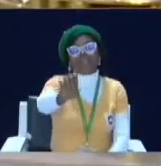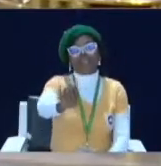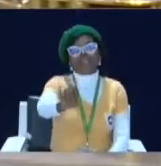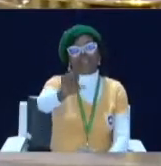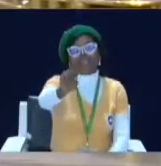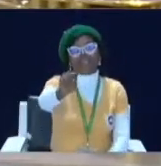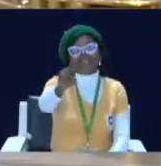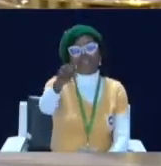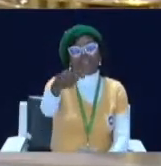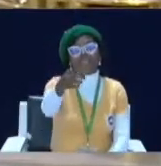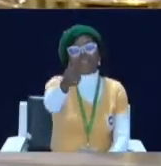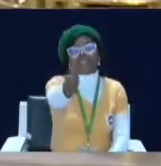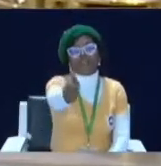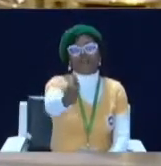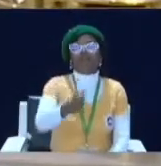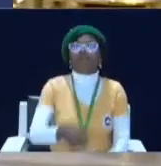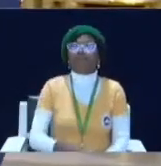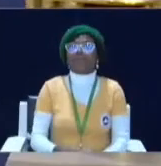Ijesha.